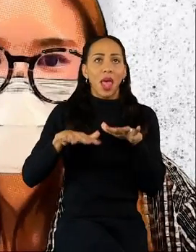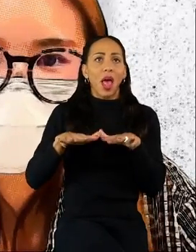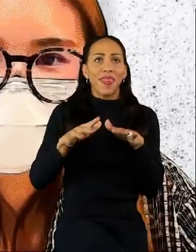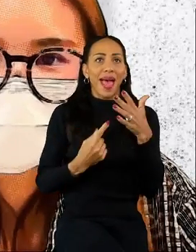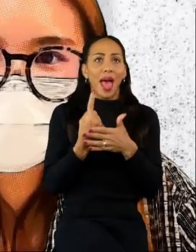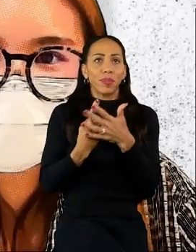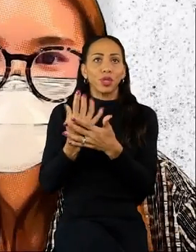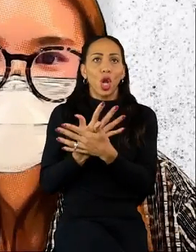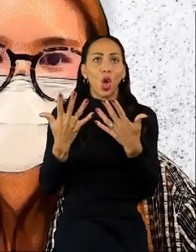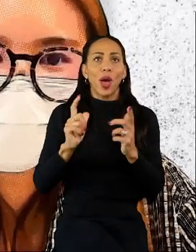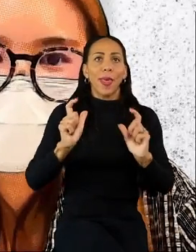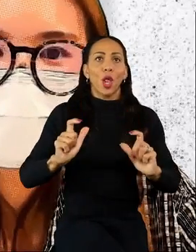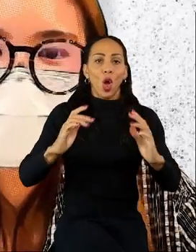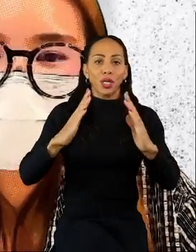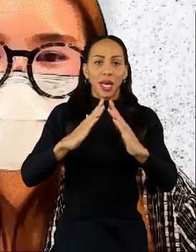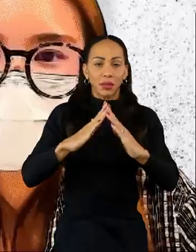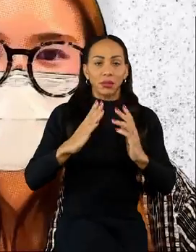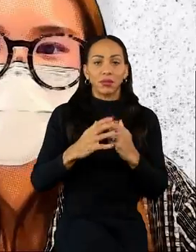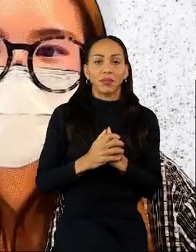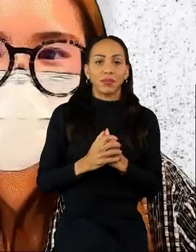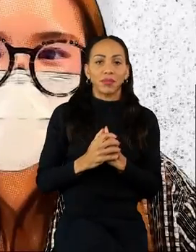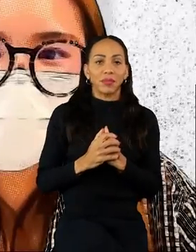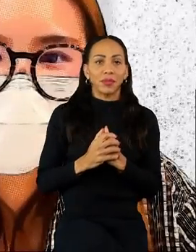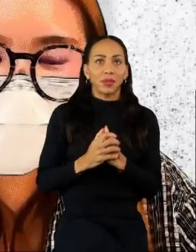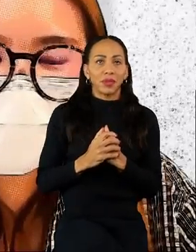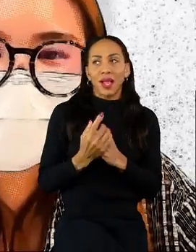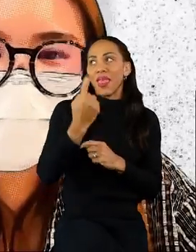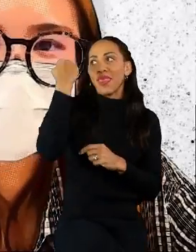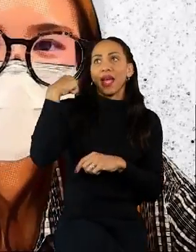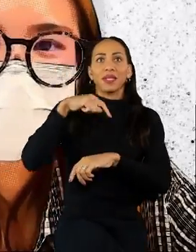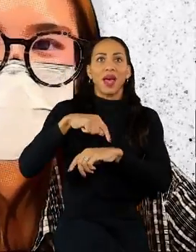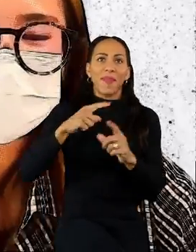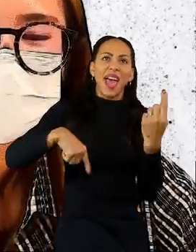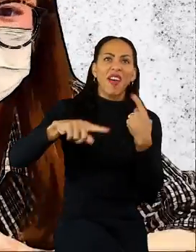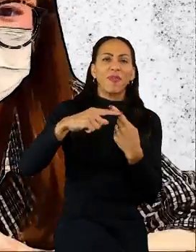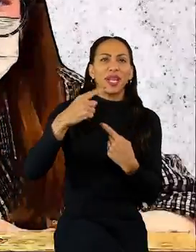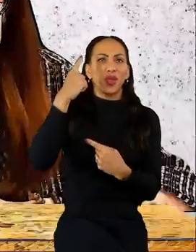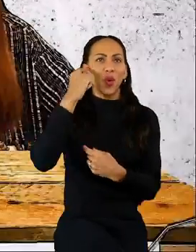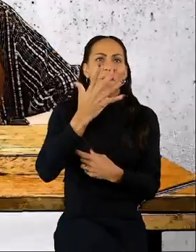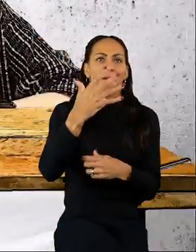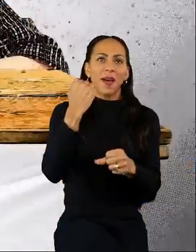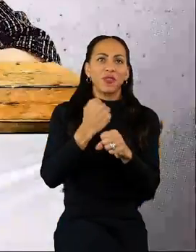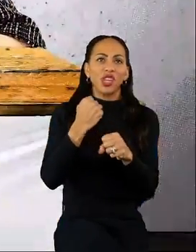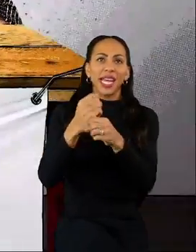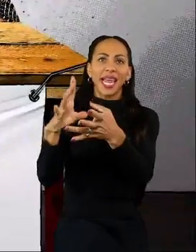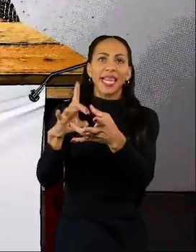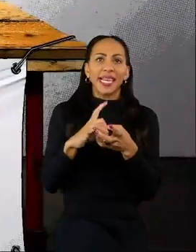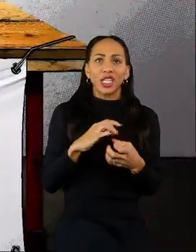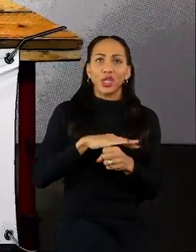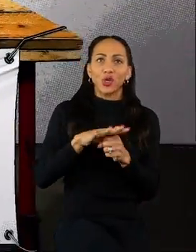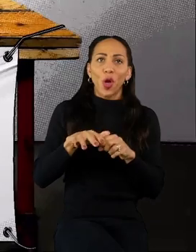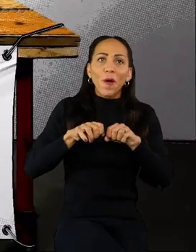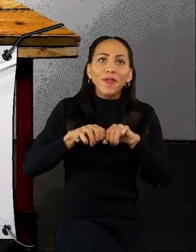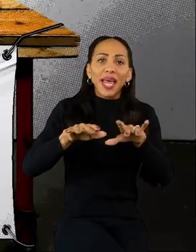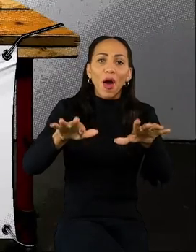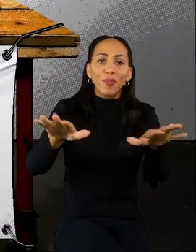lockdown. People had assumed that 5G was the root, of the